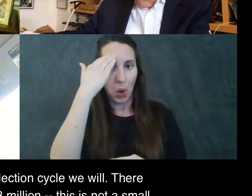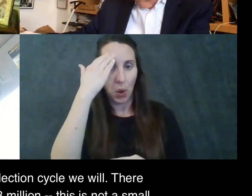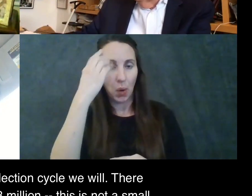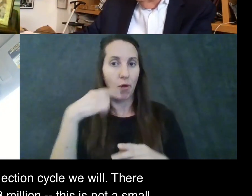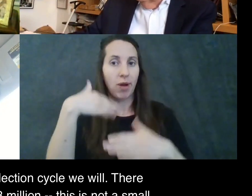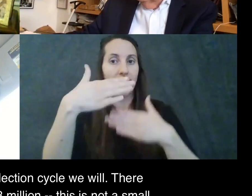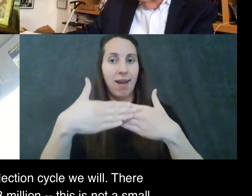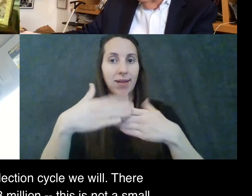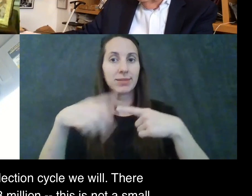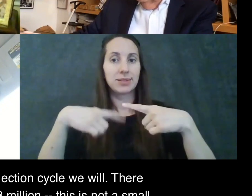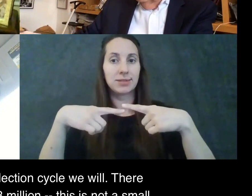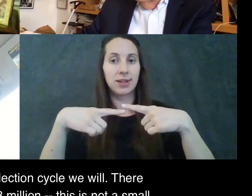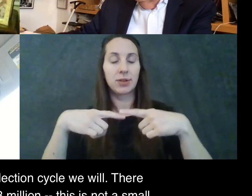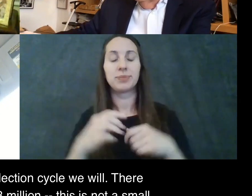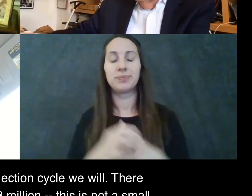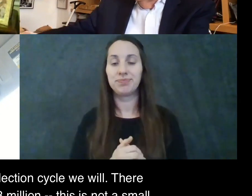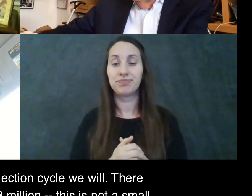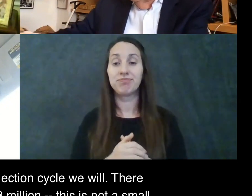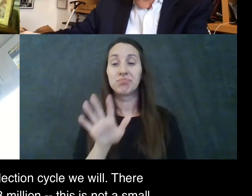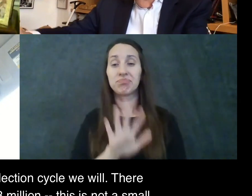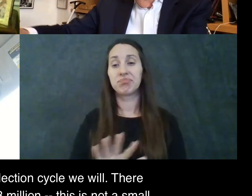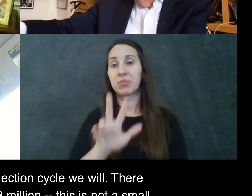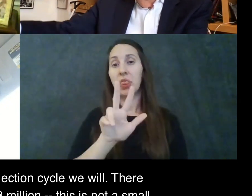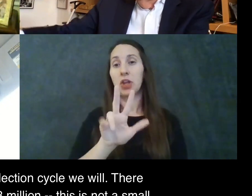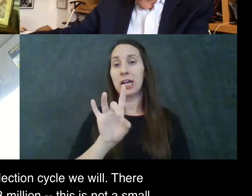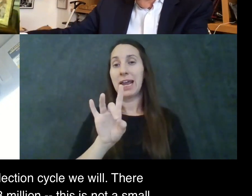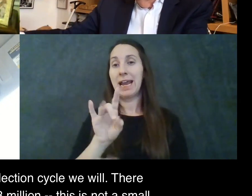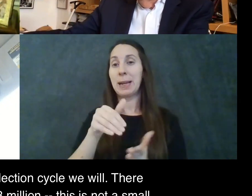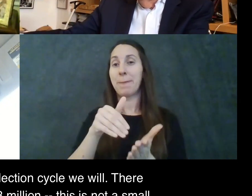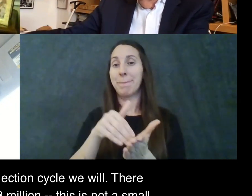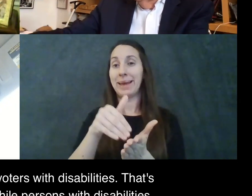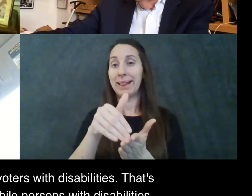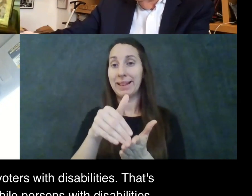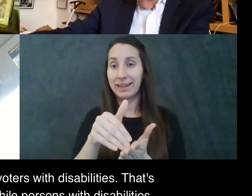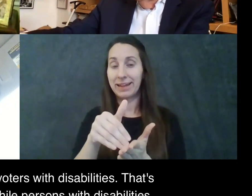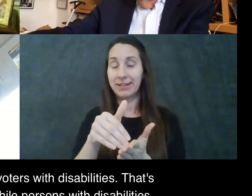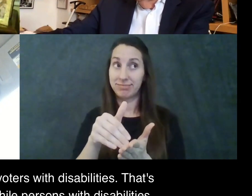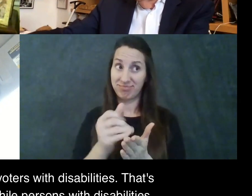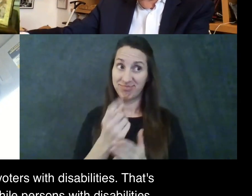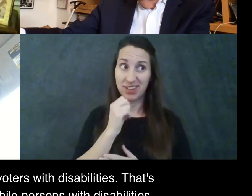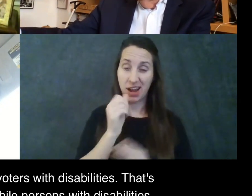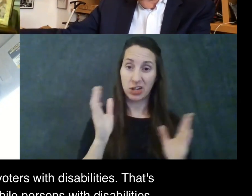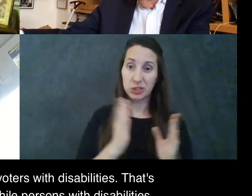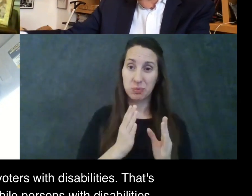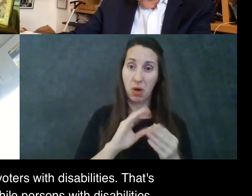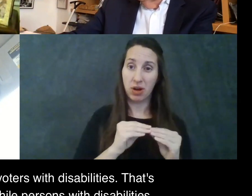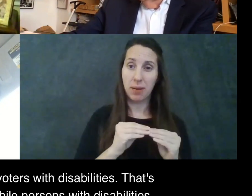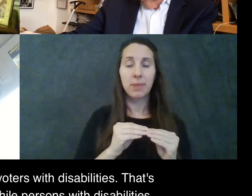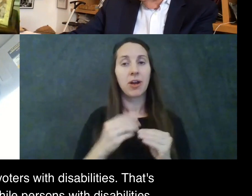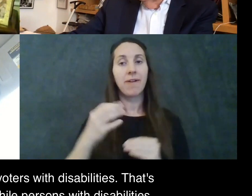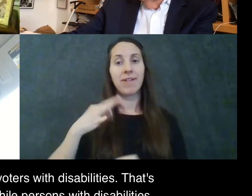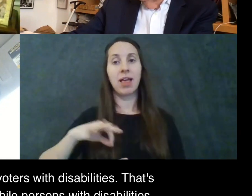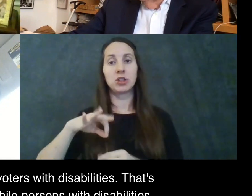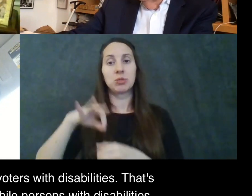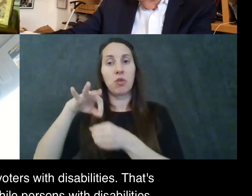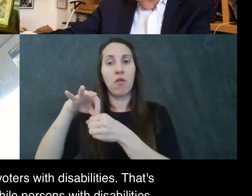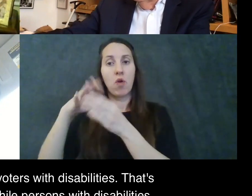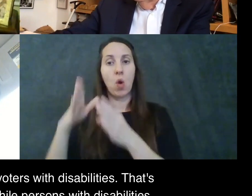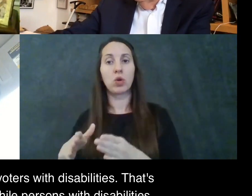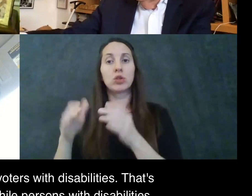are approximately 38 million, this is not a small number, of eligible voters with